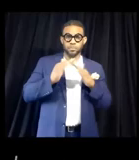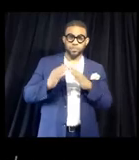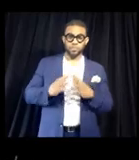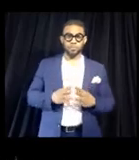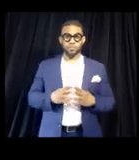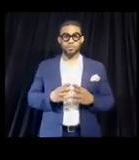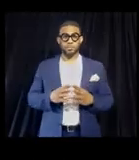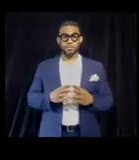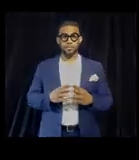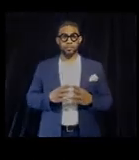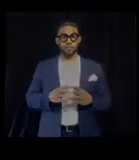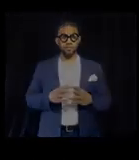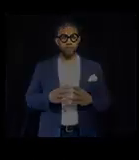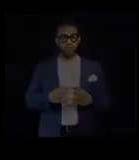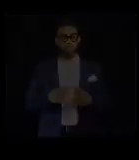city?